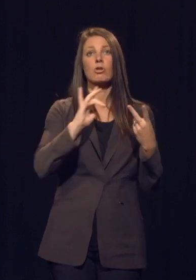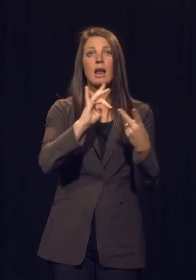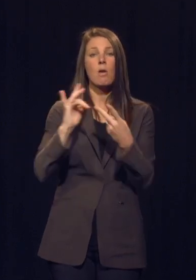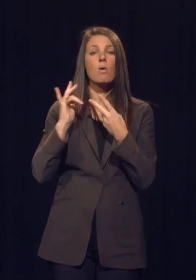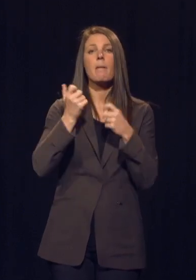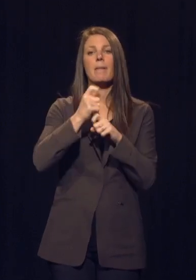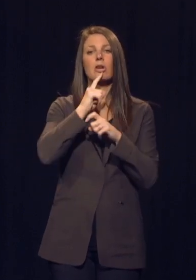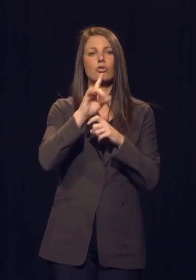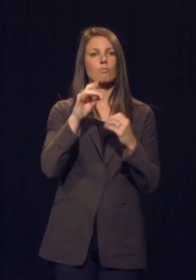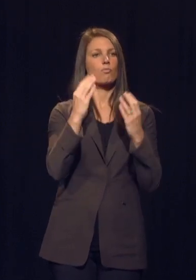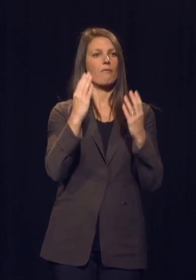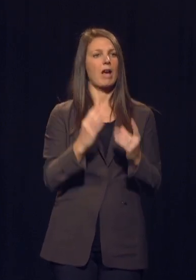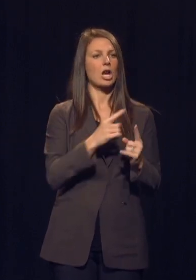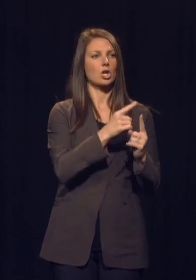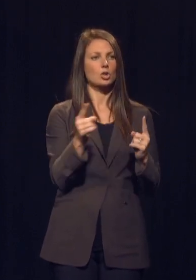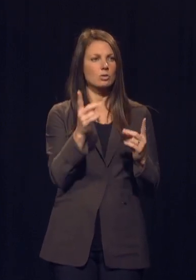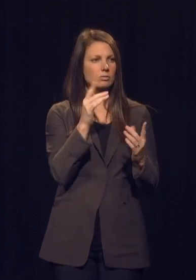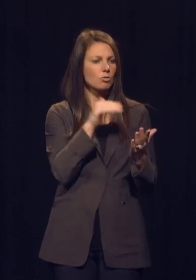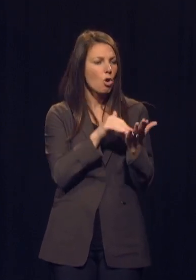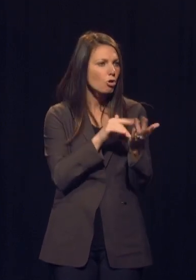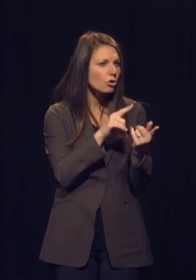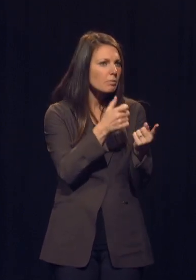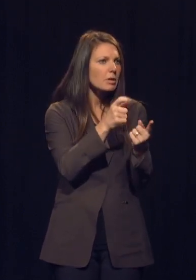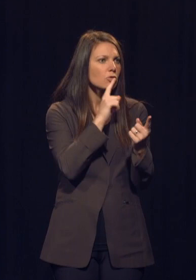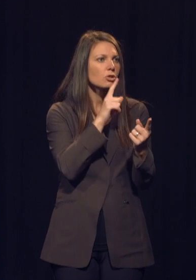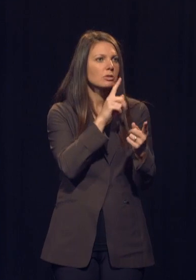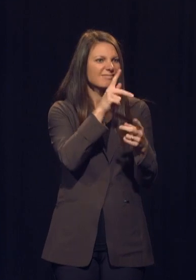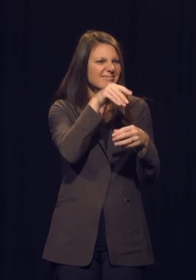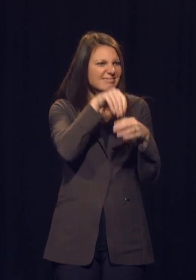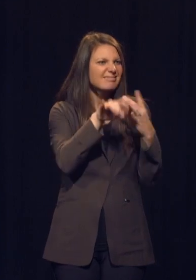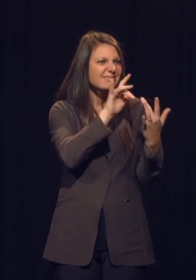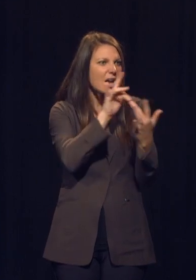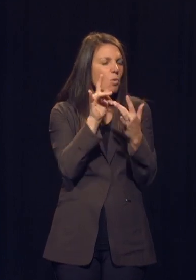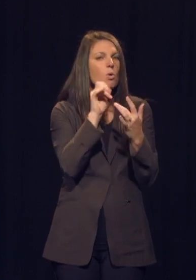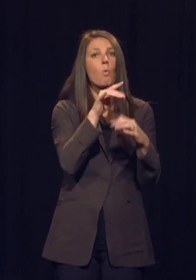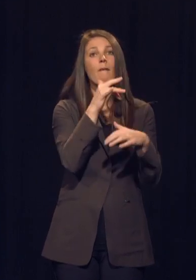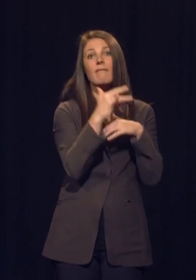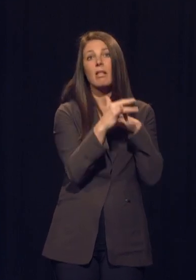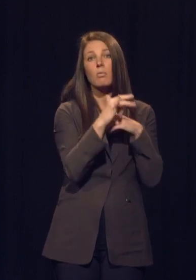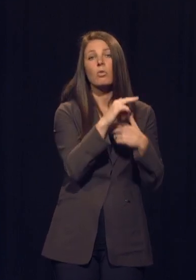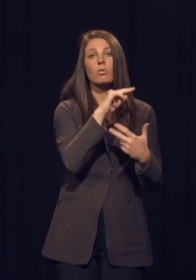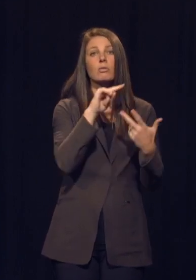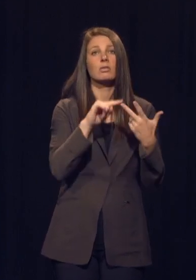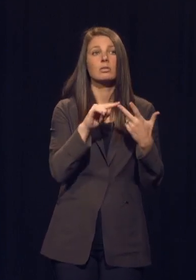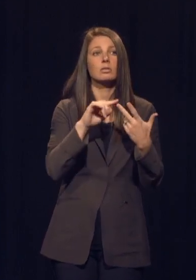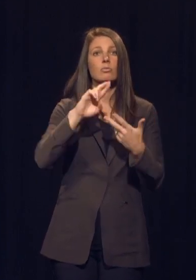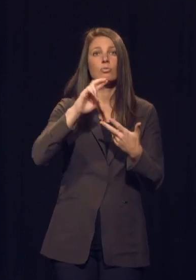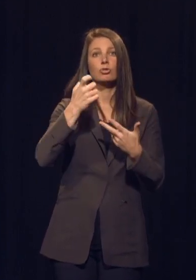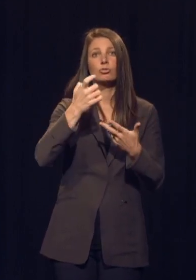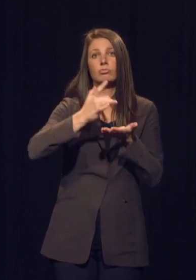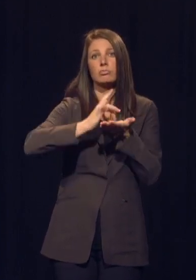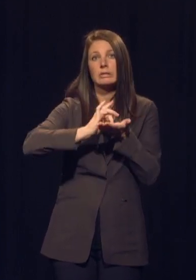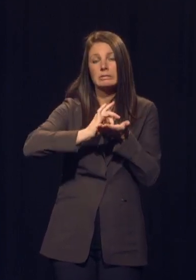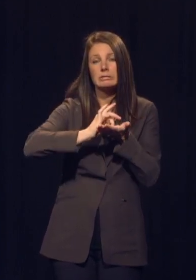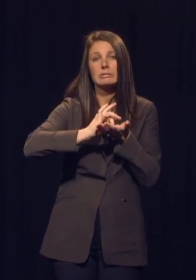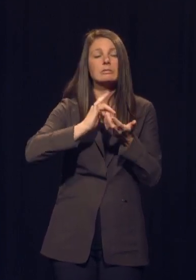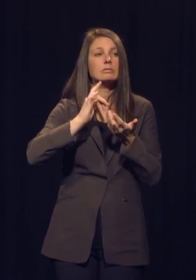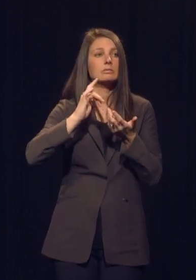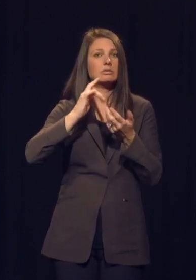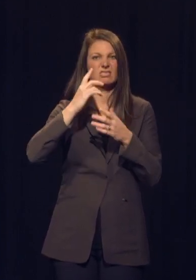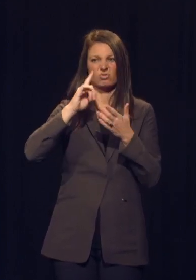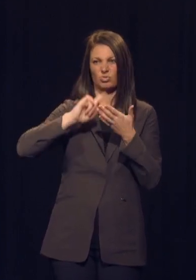the providers that they are seeing remain in the network or are available, prescription drugs, and you could search